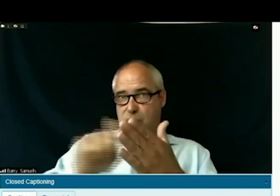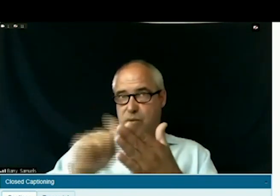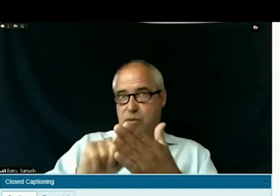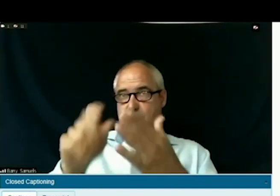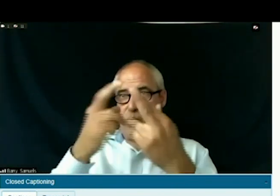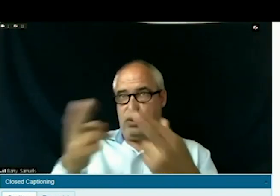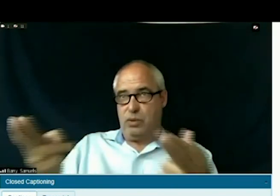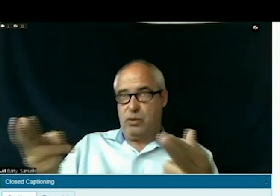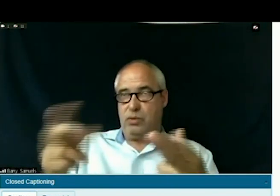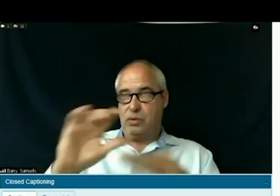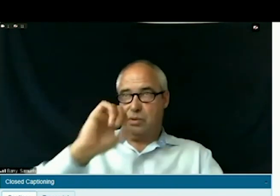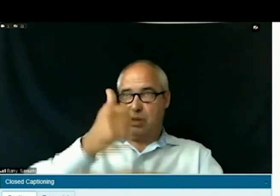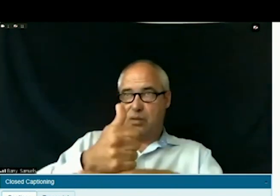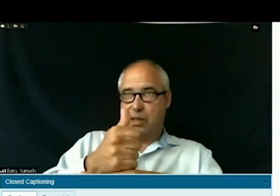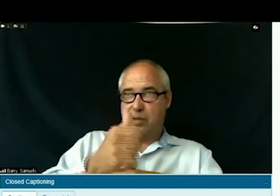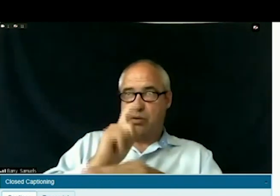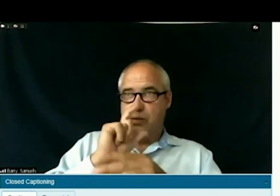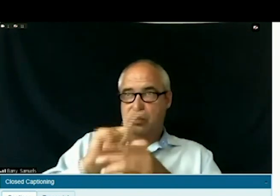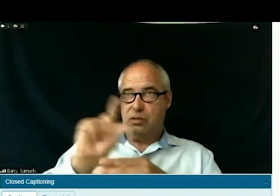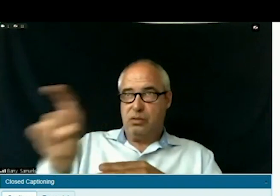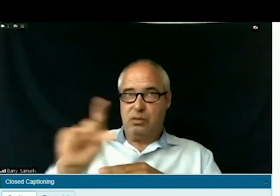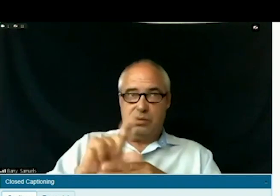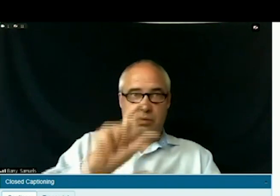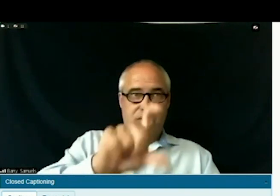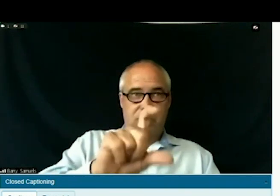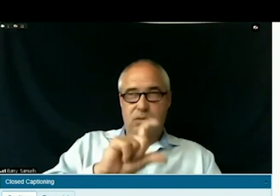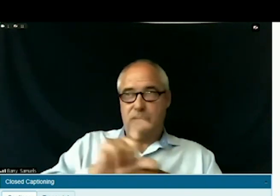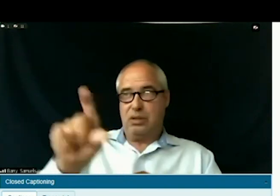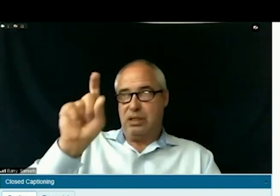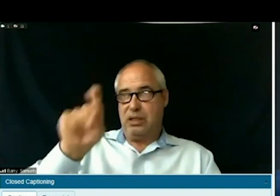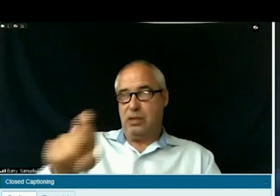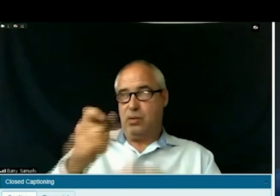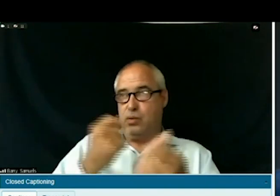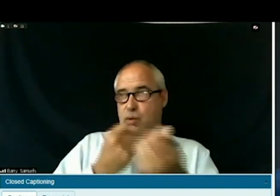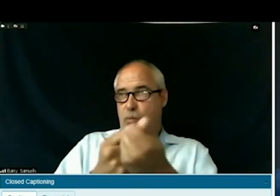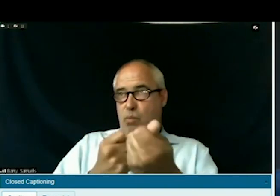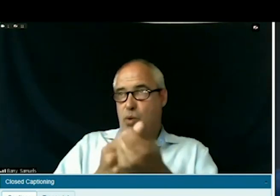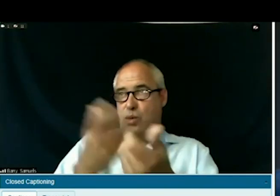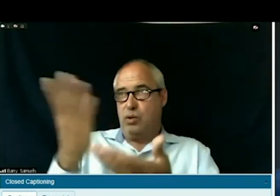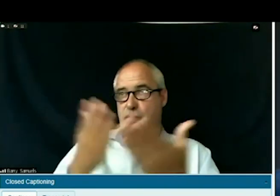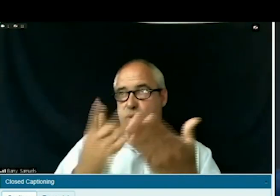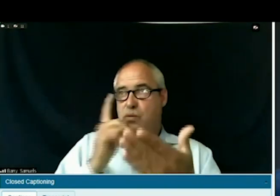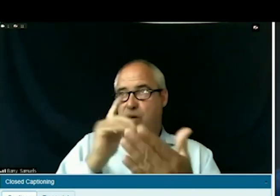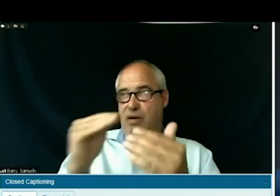allocation, the needed supports and services in order to advance equity.